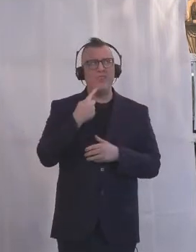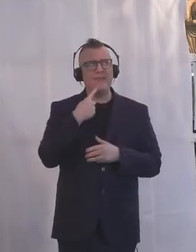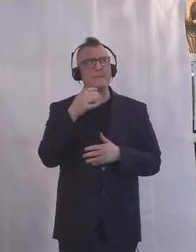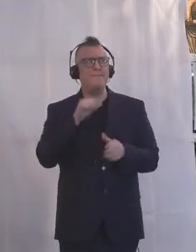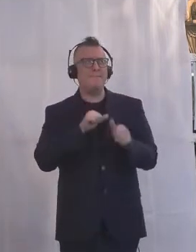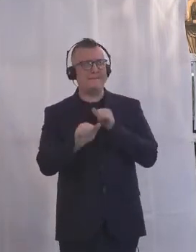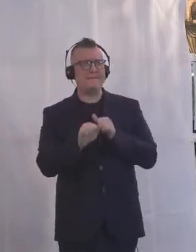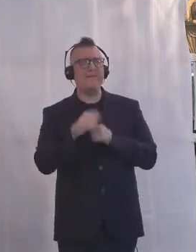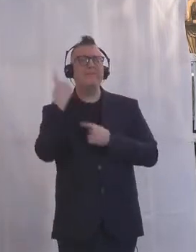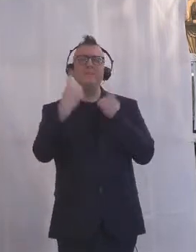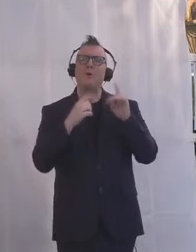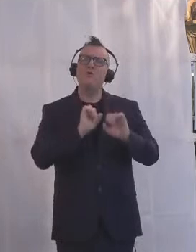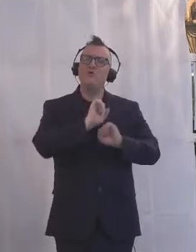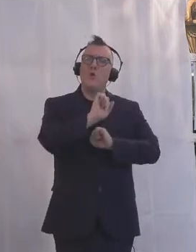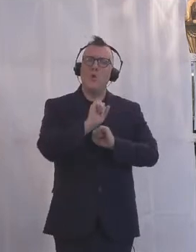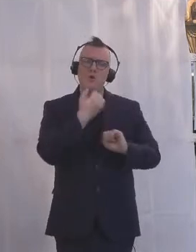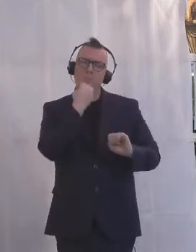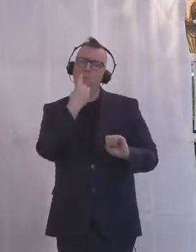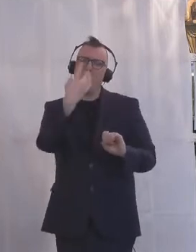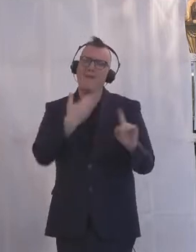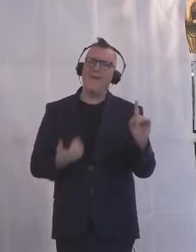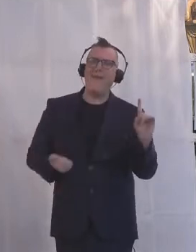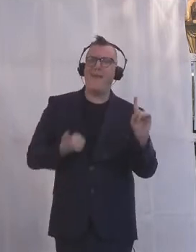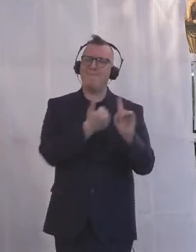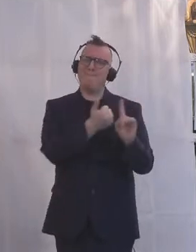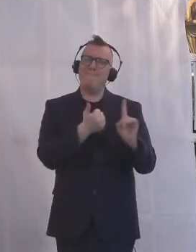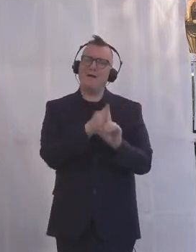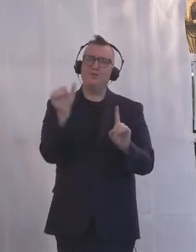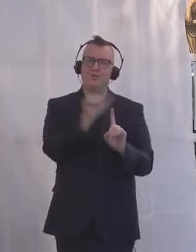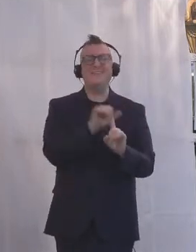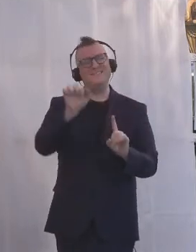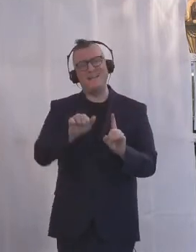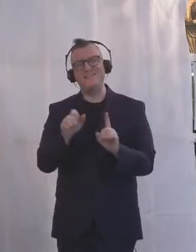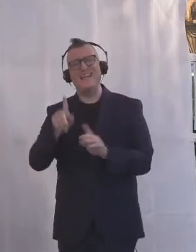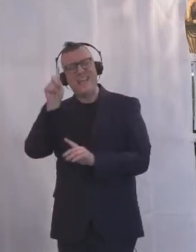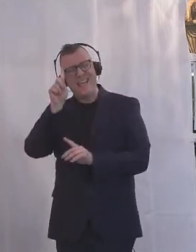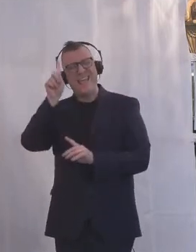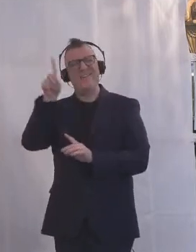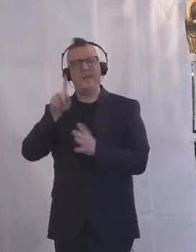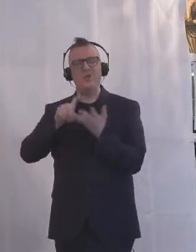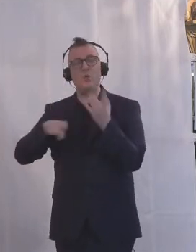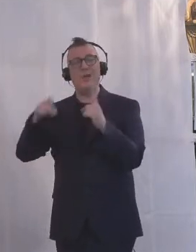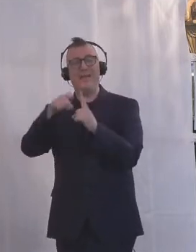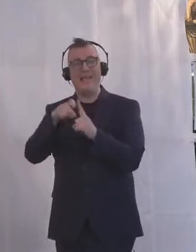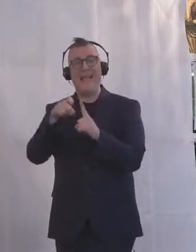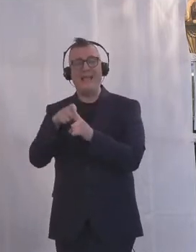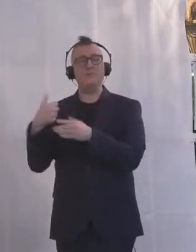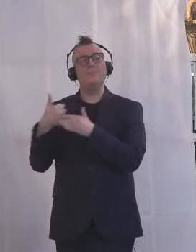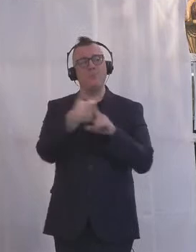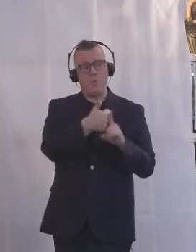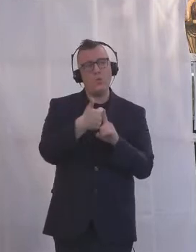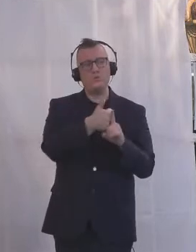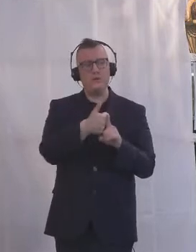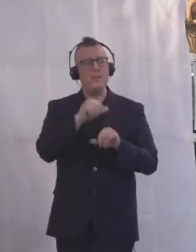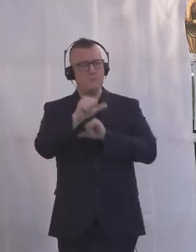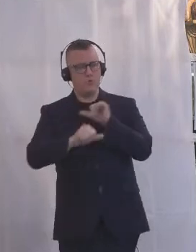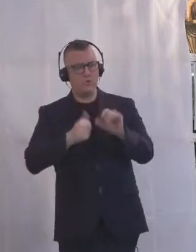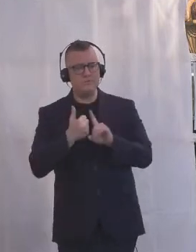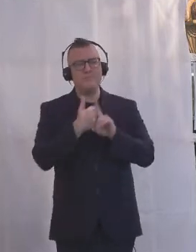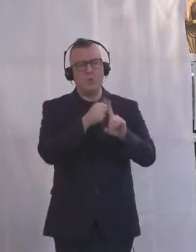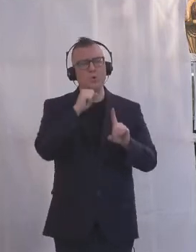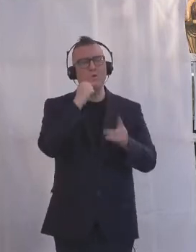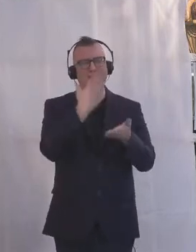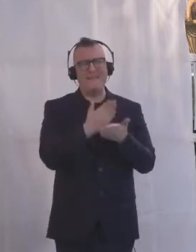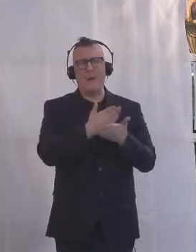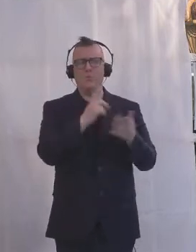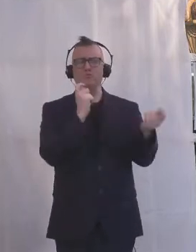is the impact that you want to have? So you've got the support from Innovate UK and this program, which really will be transformative. But starting with you,